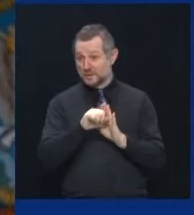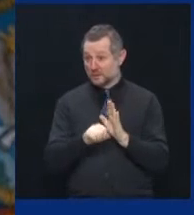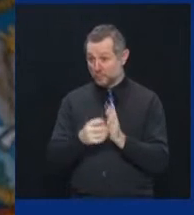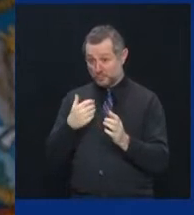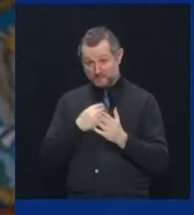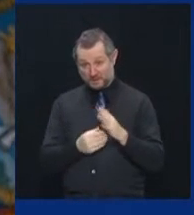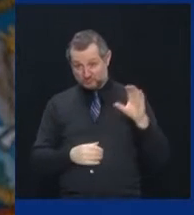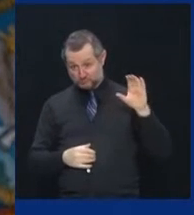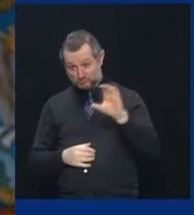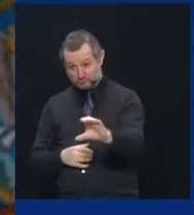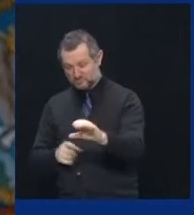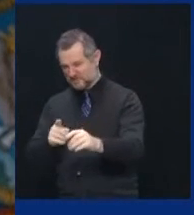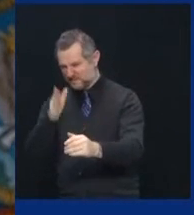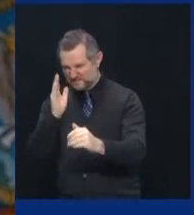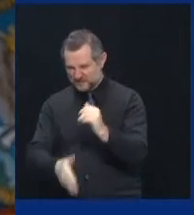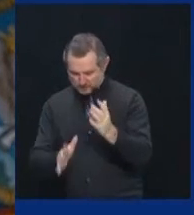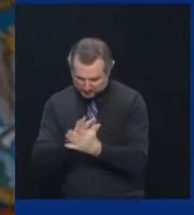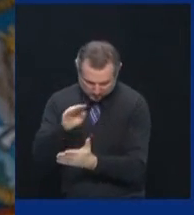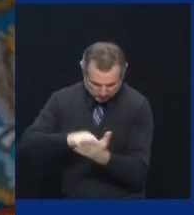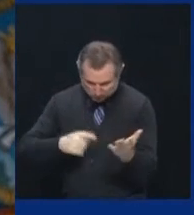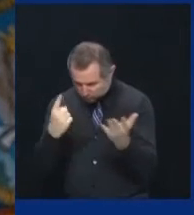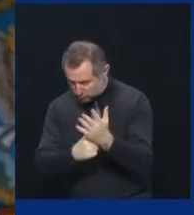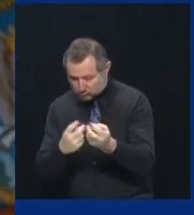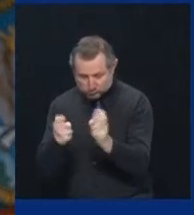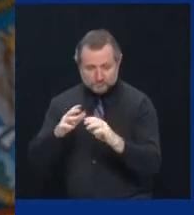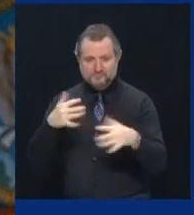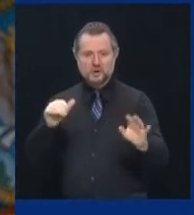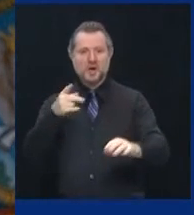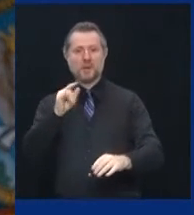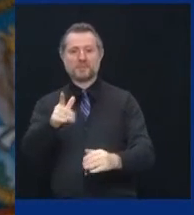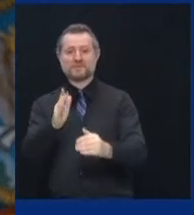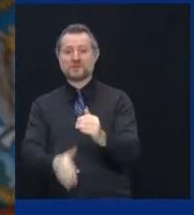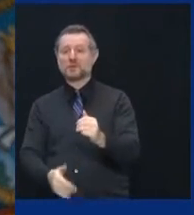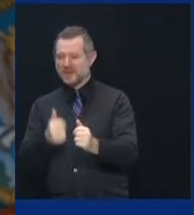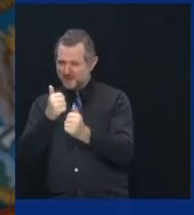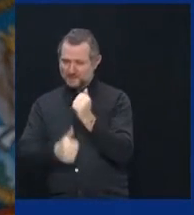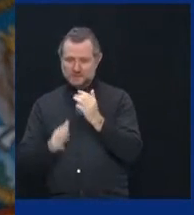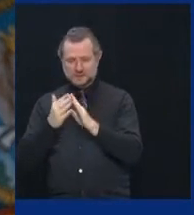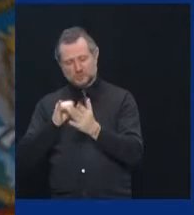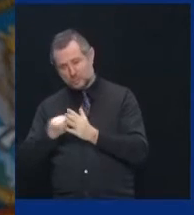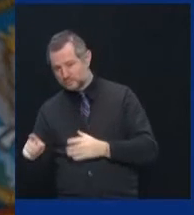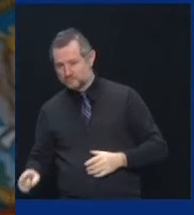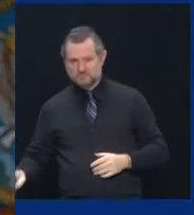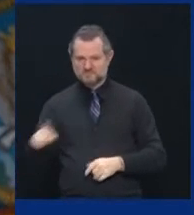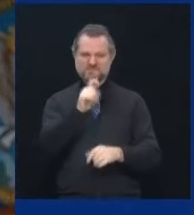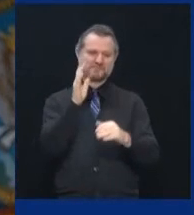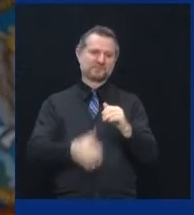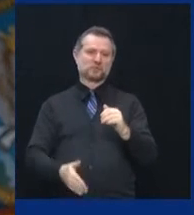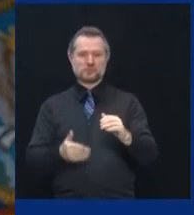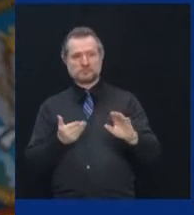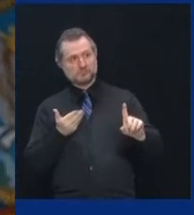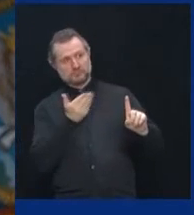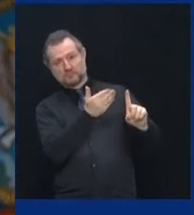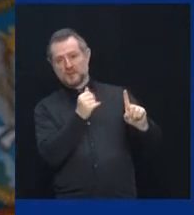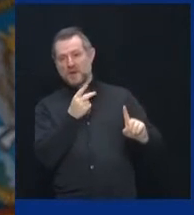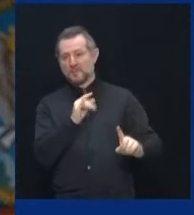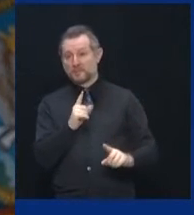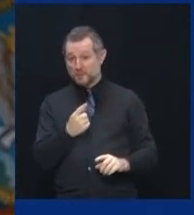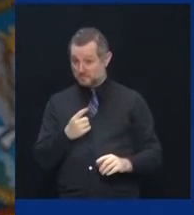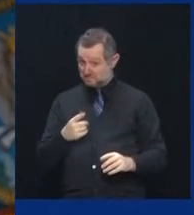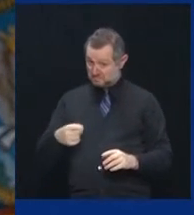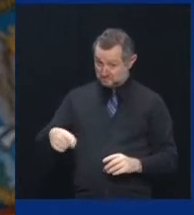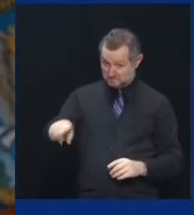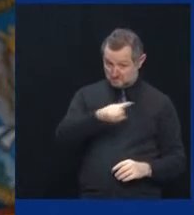an imperative for the state and every community within the state. Now, many communities have seized